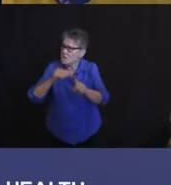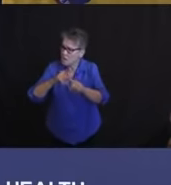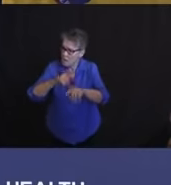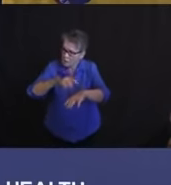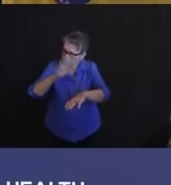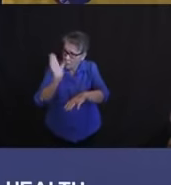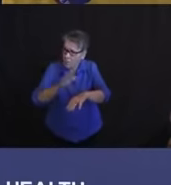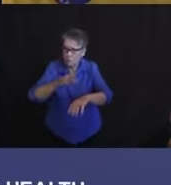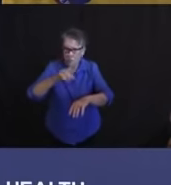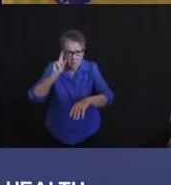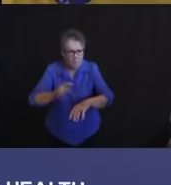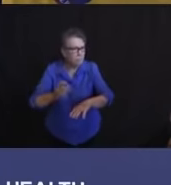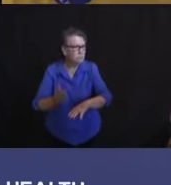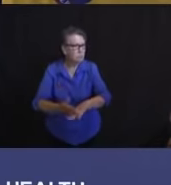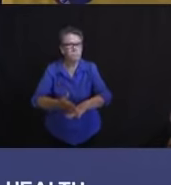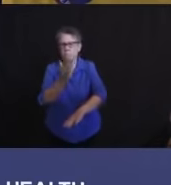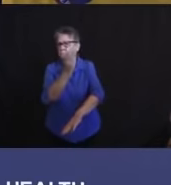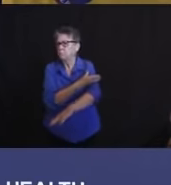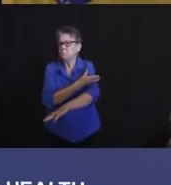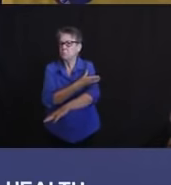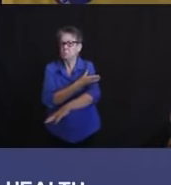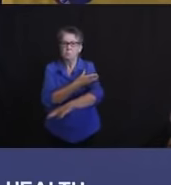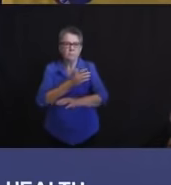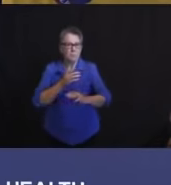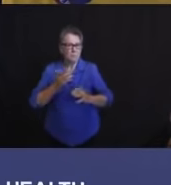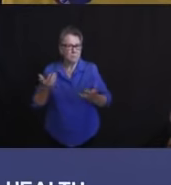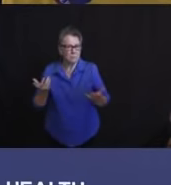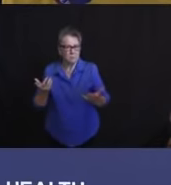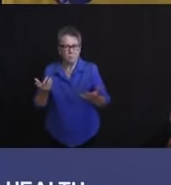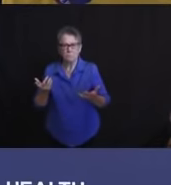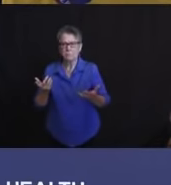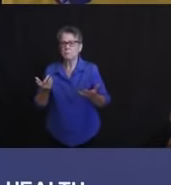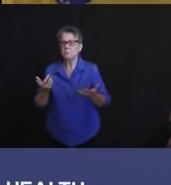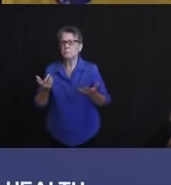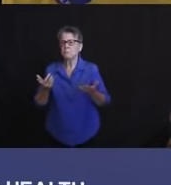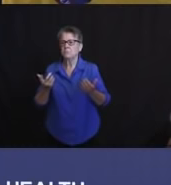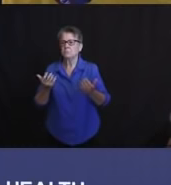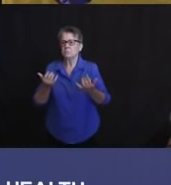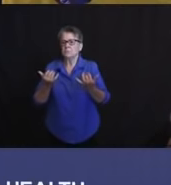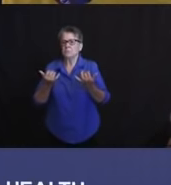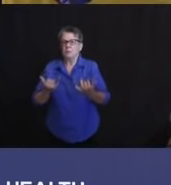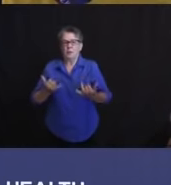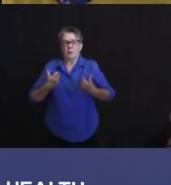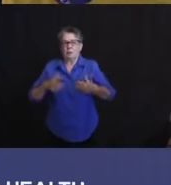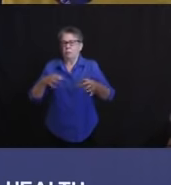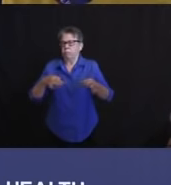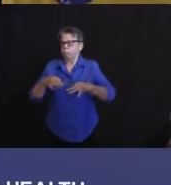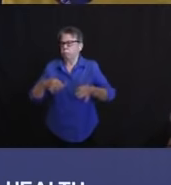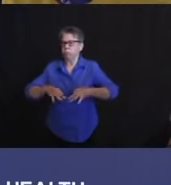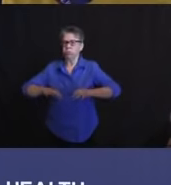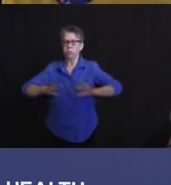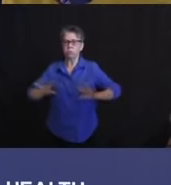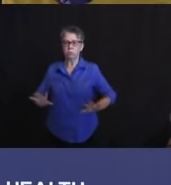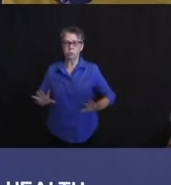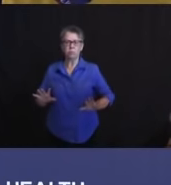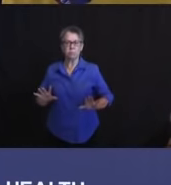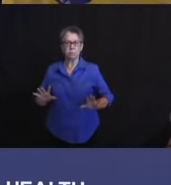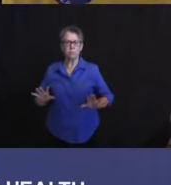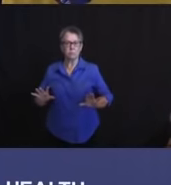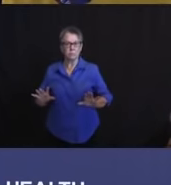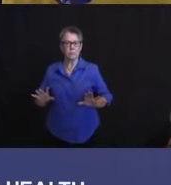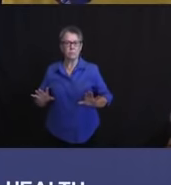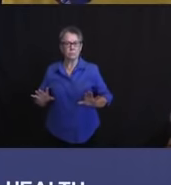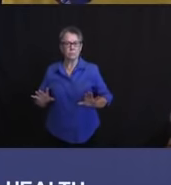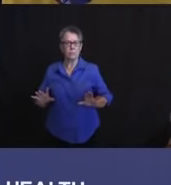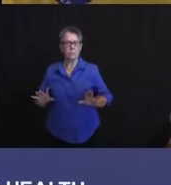leadership for that. So I wanted to get that off my chest. The next chapter had better be with long-term care, a far better and constructive and productive chapter